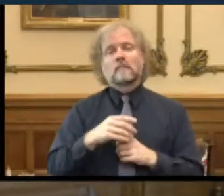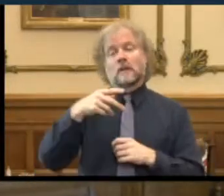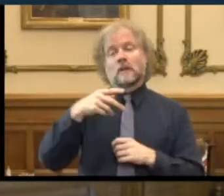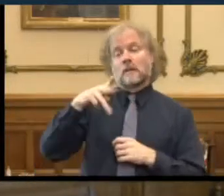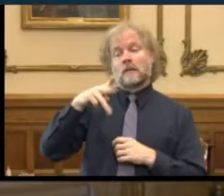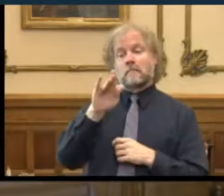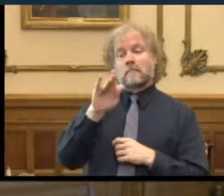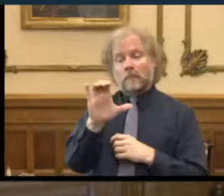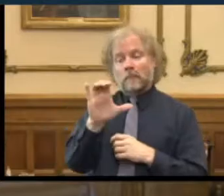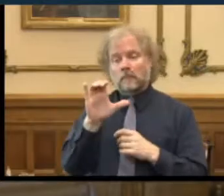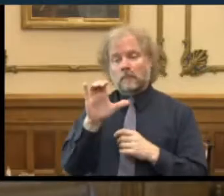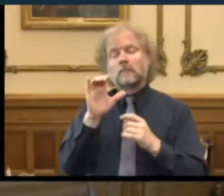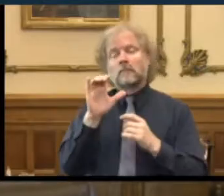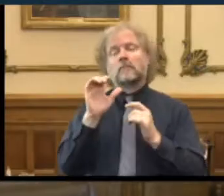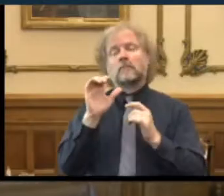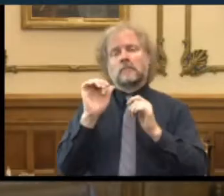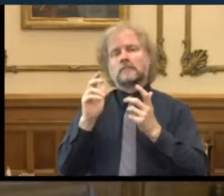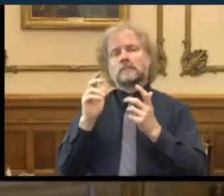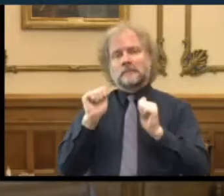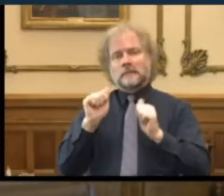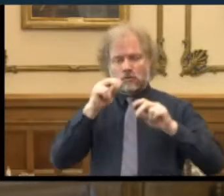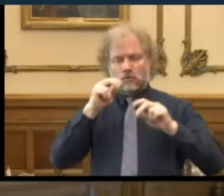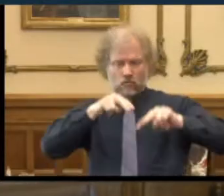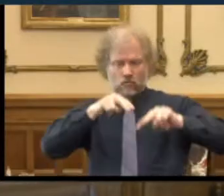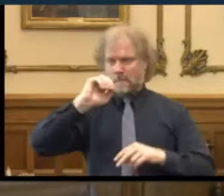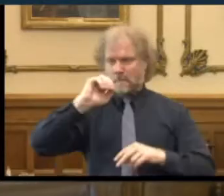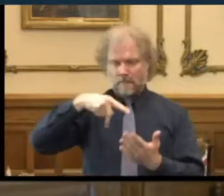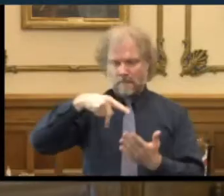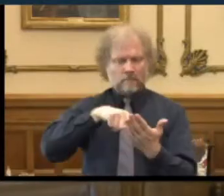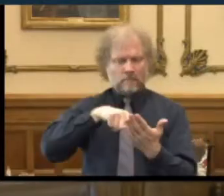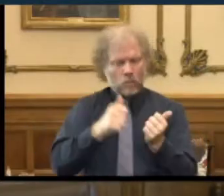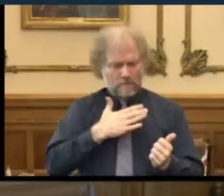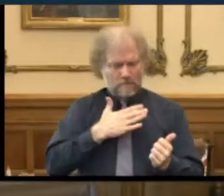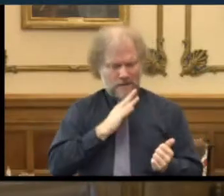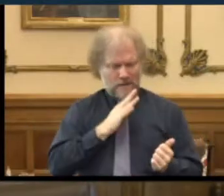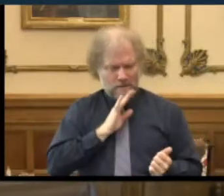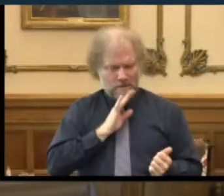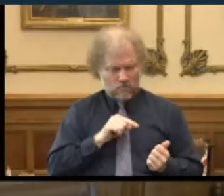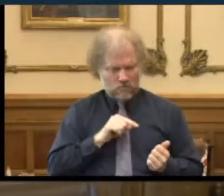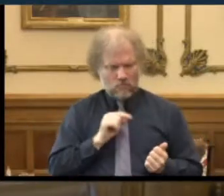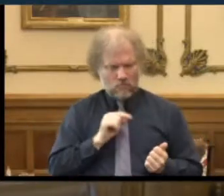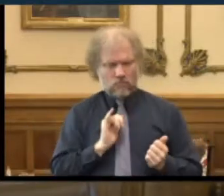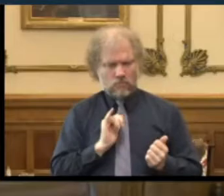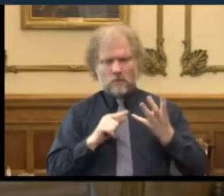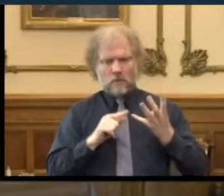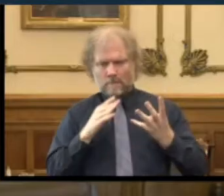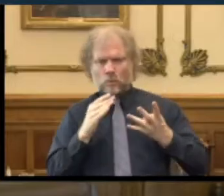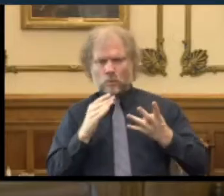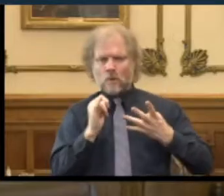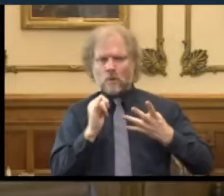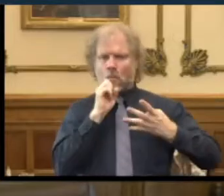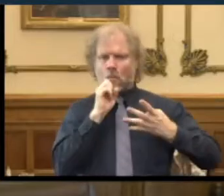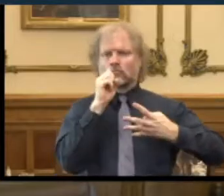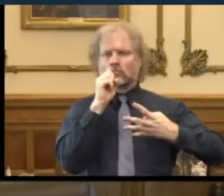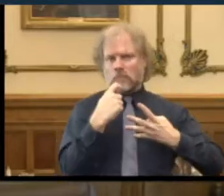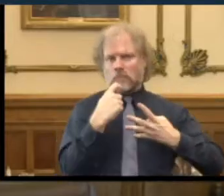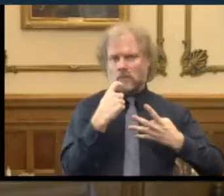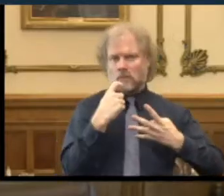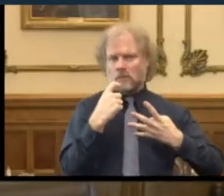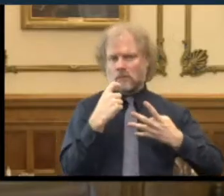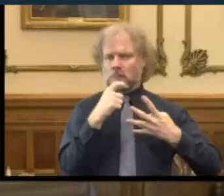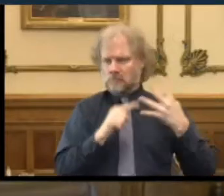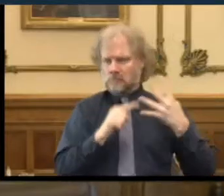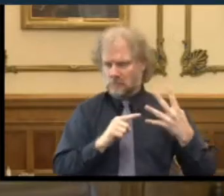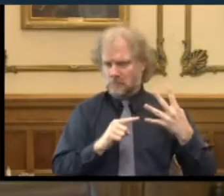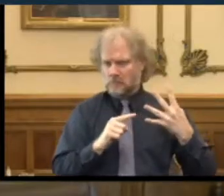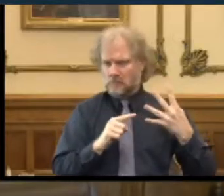public, can look at a map and see what color they're in, and that can give them some direct, like, hey, blue, yellow, orange, or